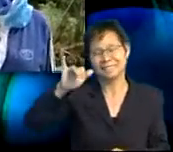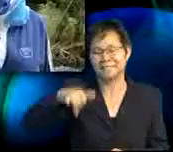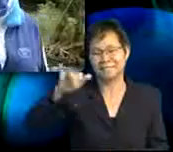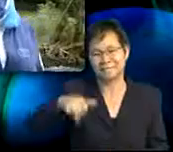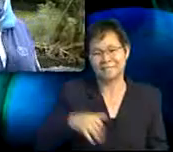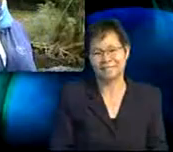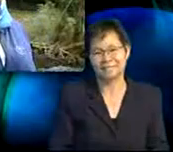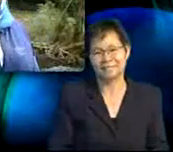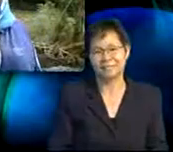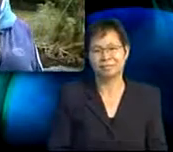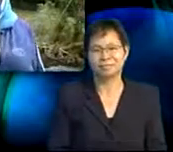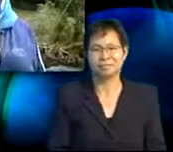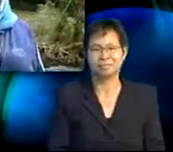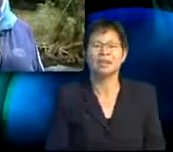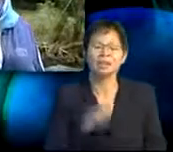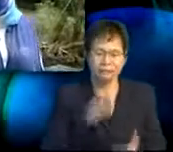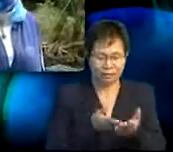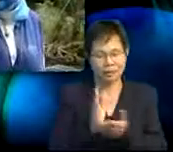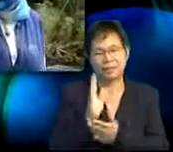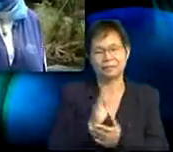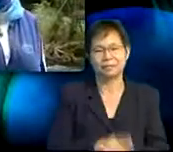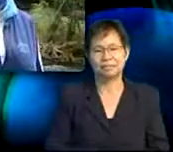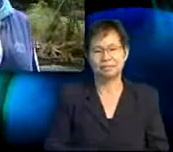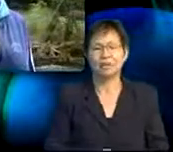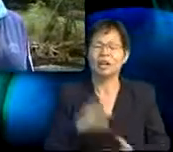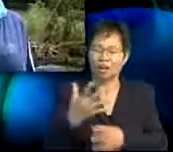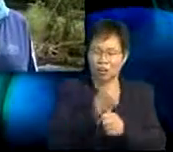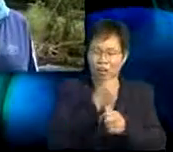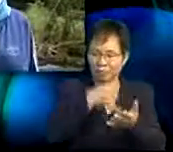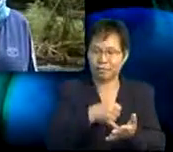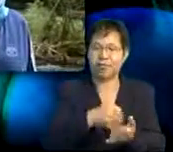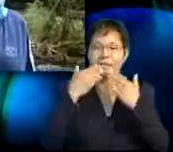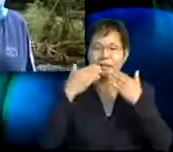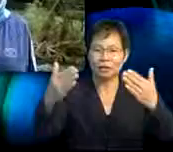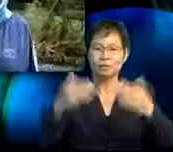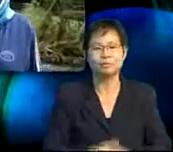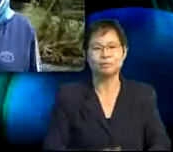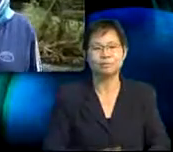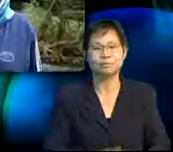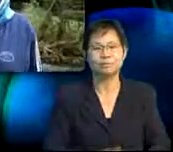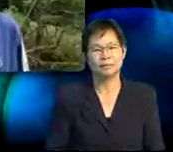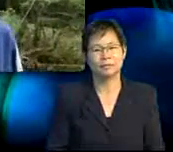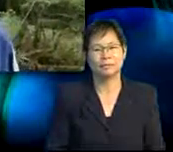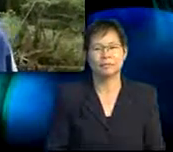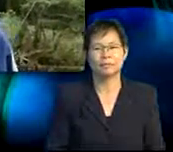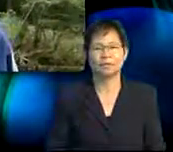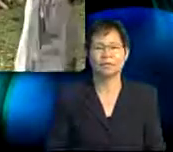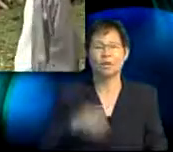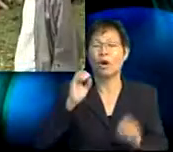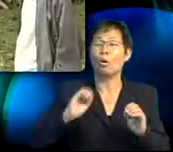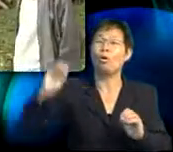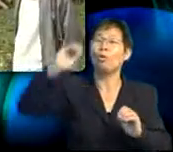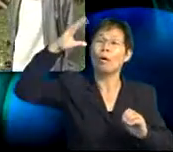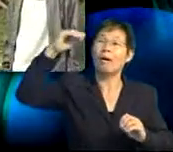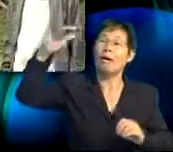Yes. Right. Got it. Thank you. Oh,